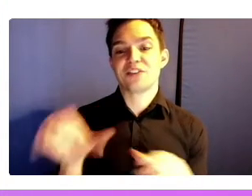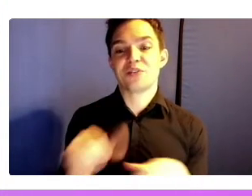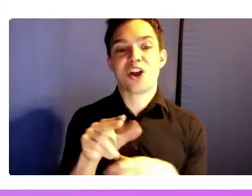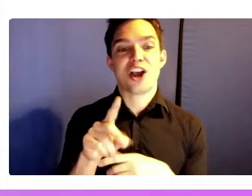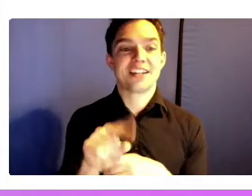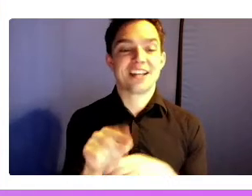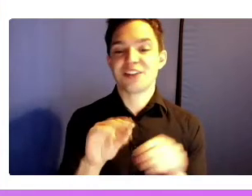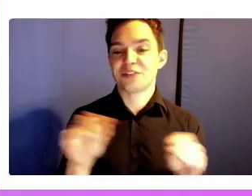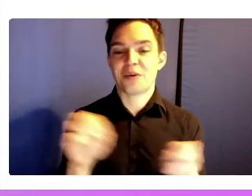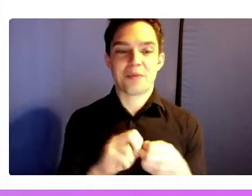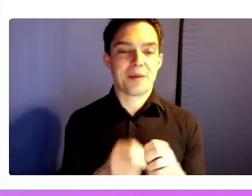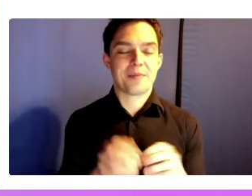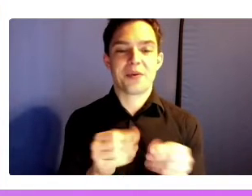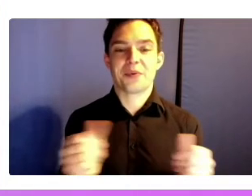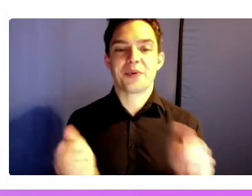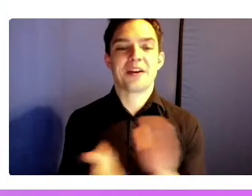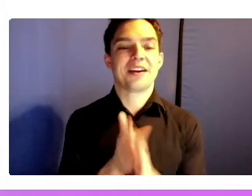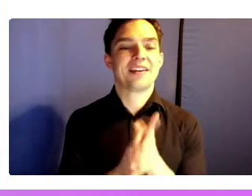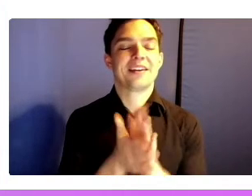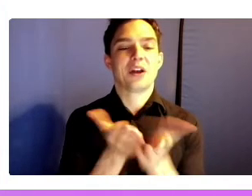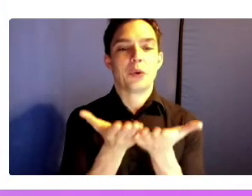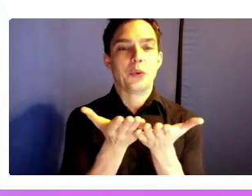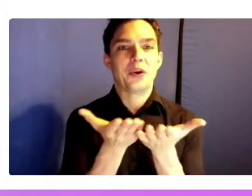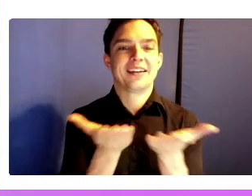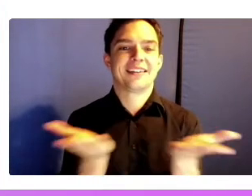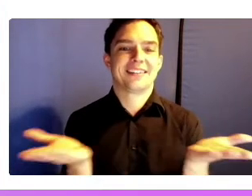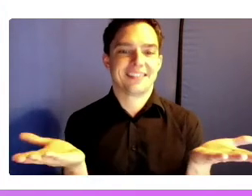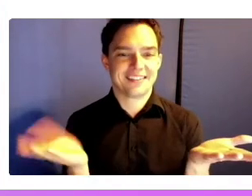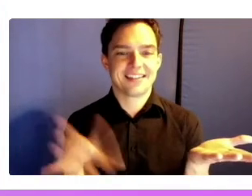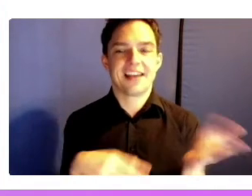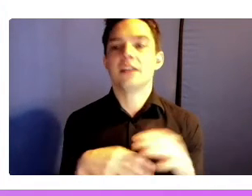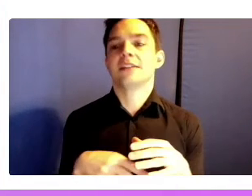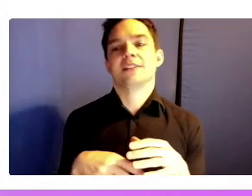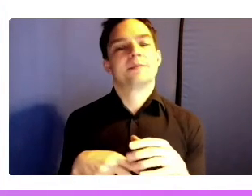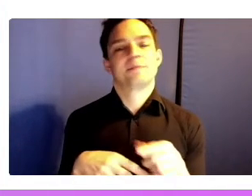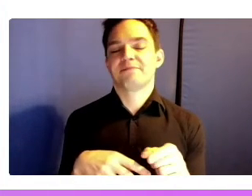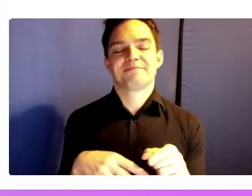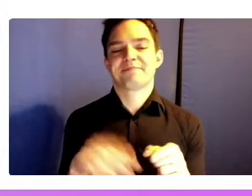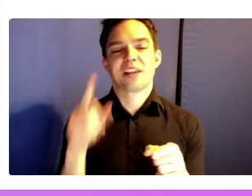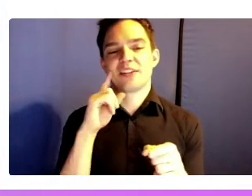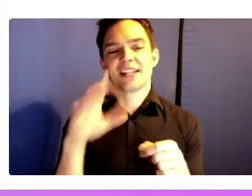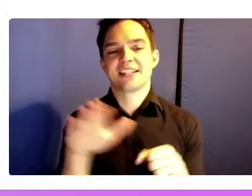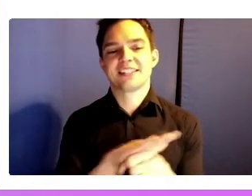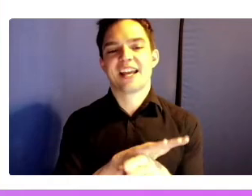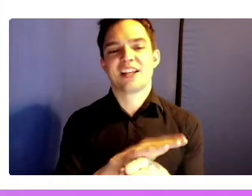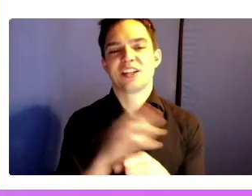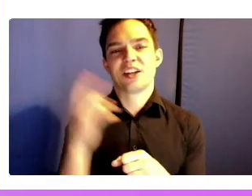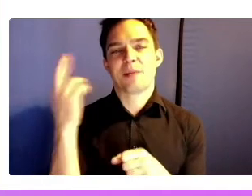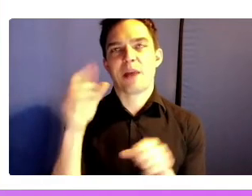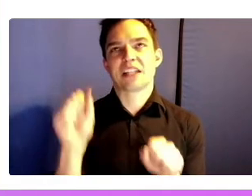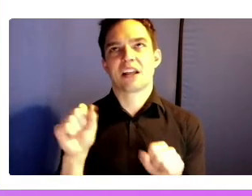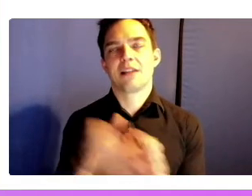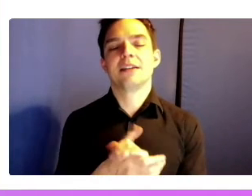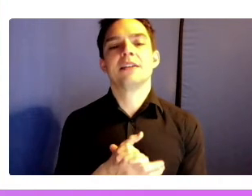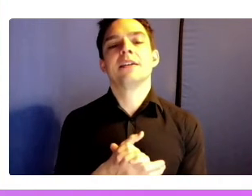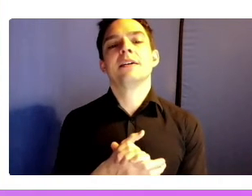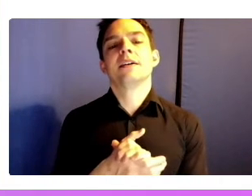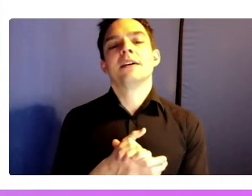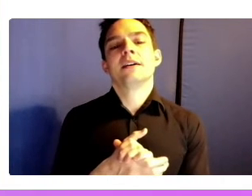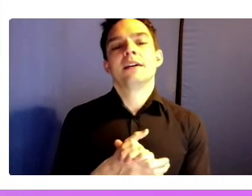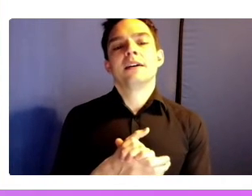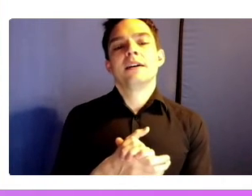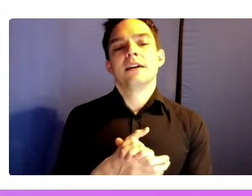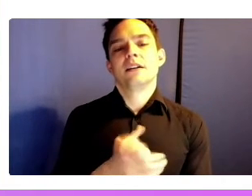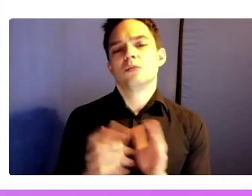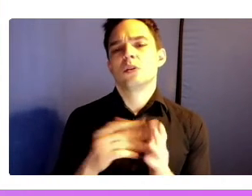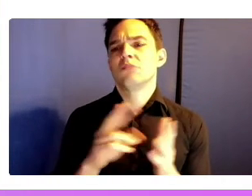problems. We'll solve it there. Well, again, I don't think that's entirely practical. What I would say is let's get